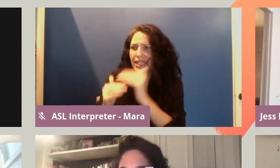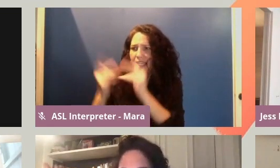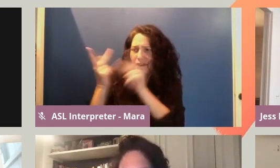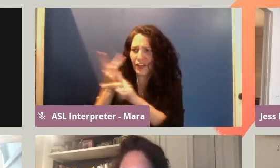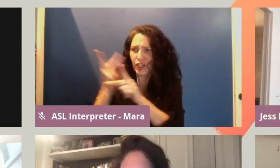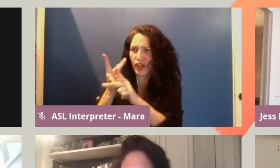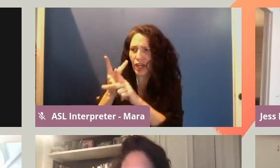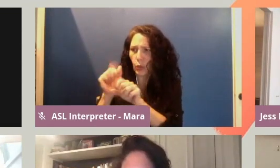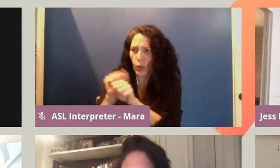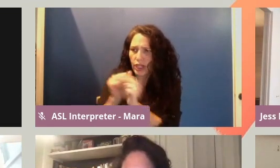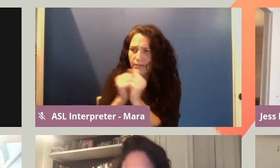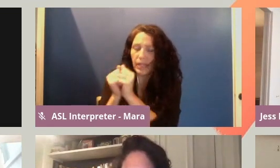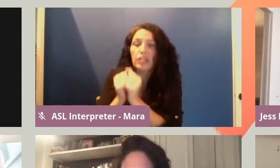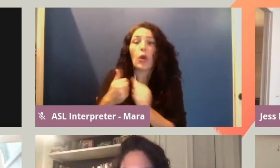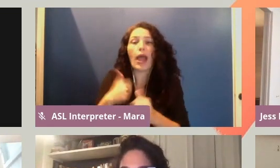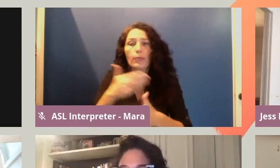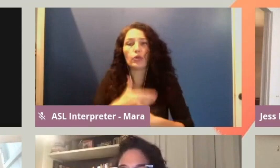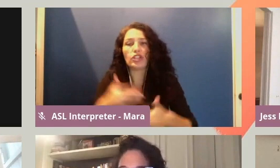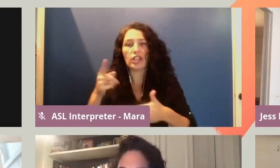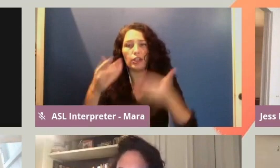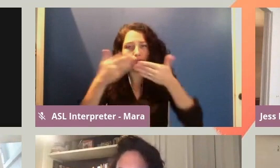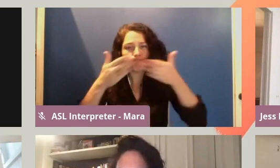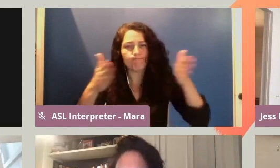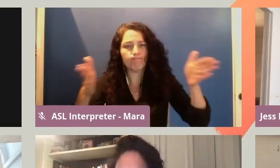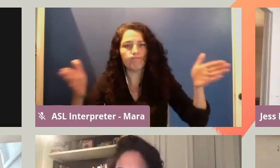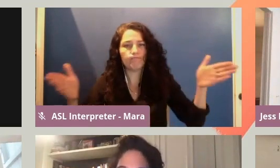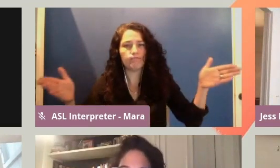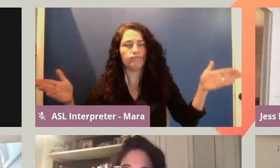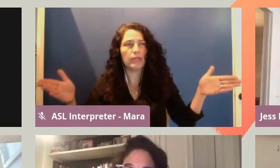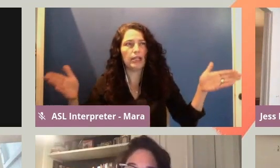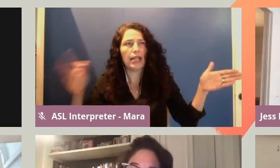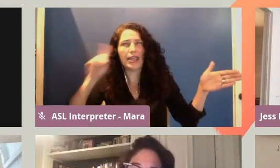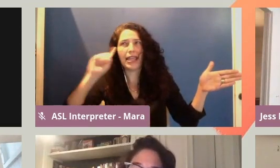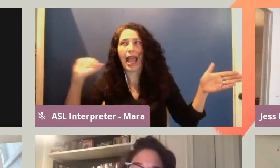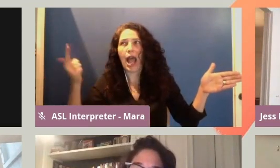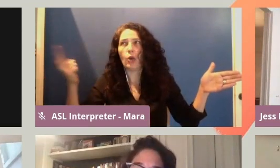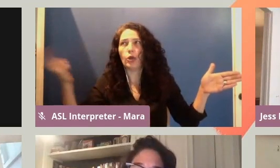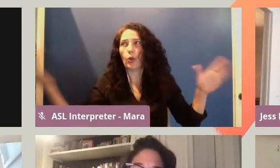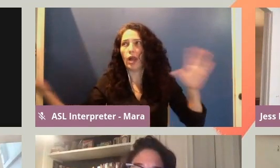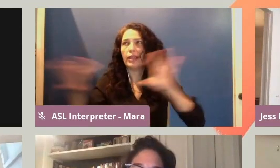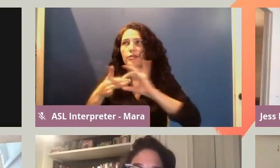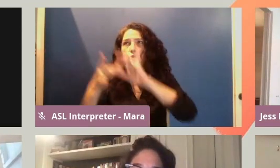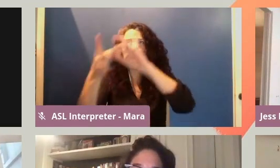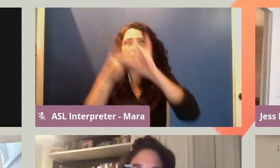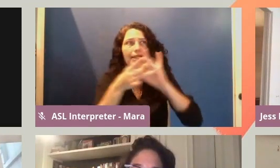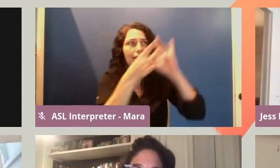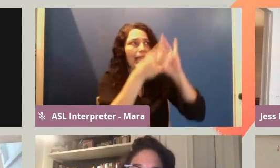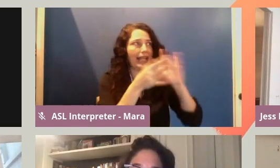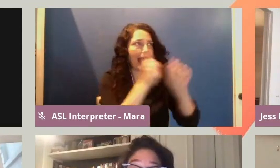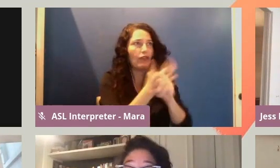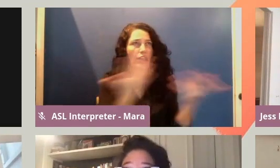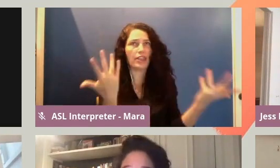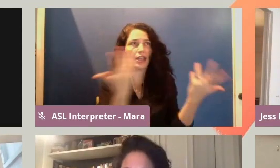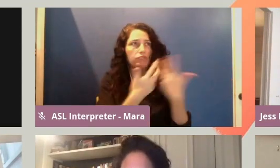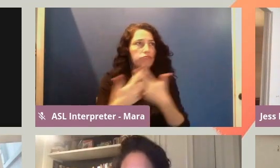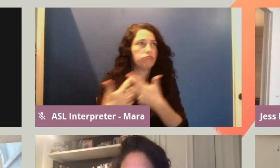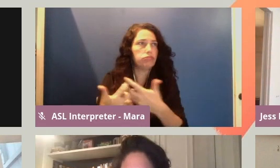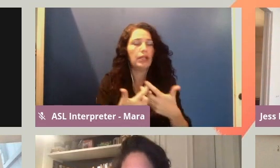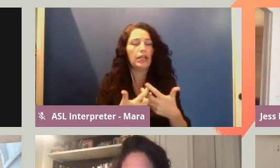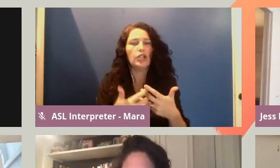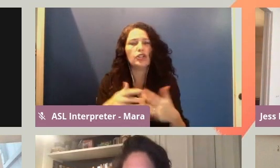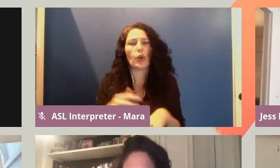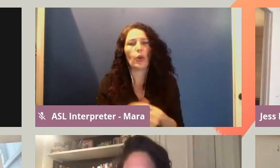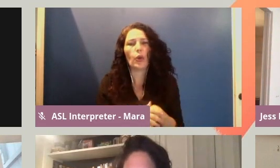looking at the wider landscape and saying, you know, how do all of these interrelate? And so I know early funding